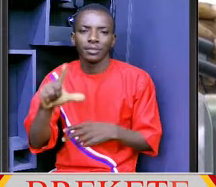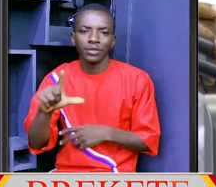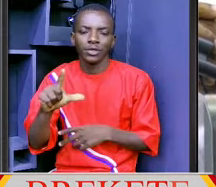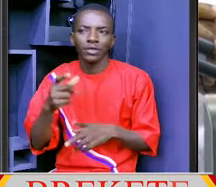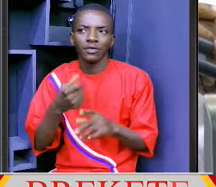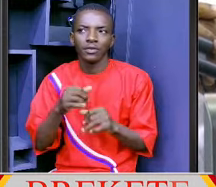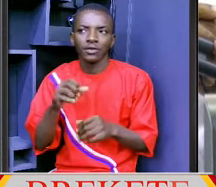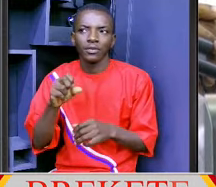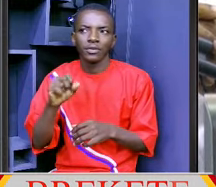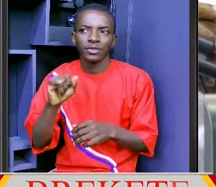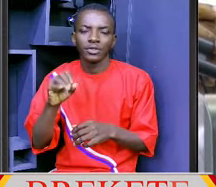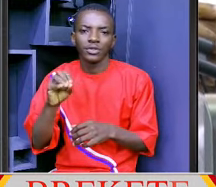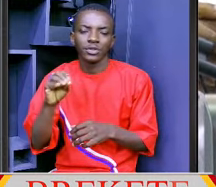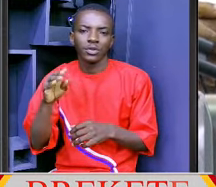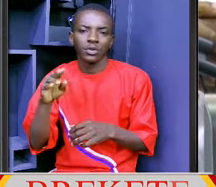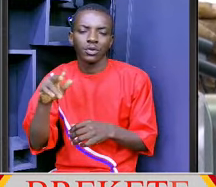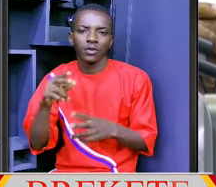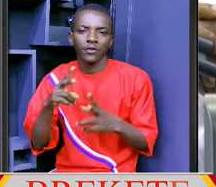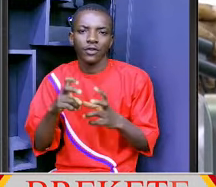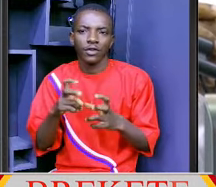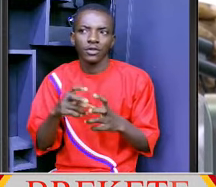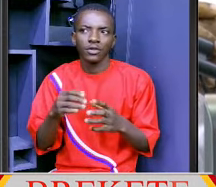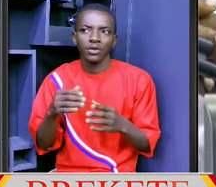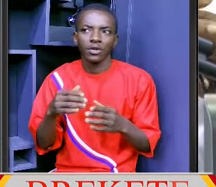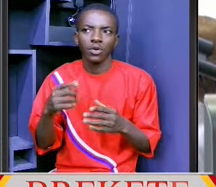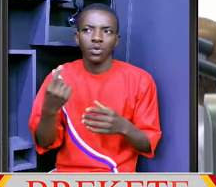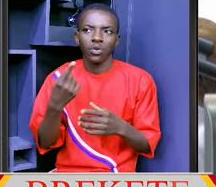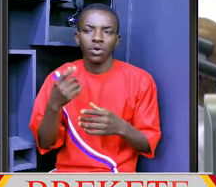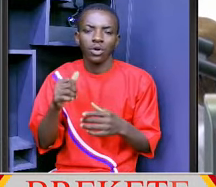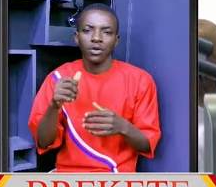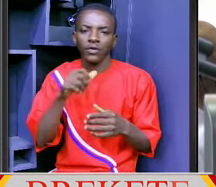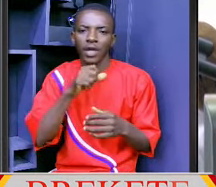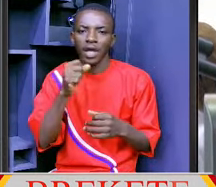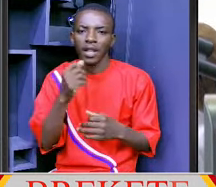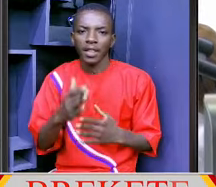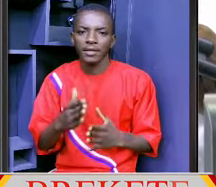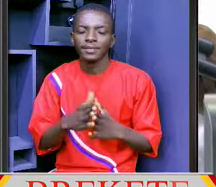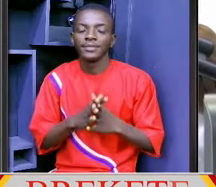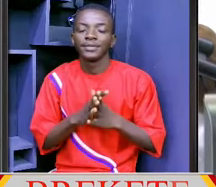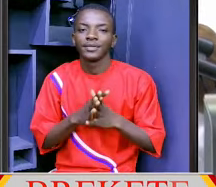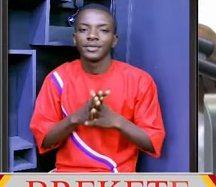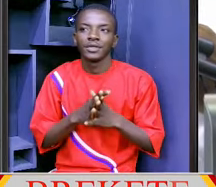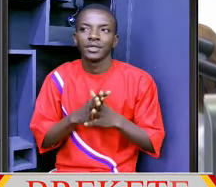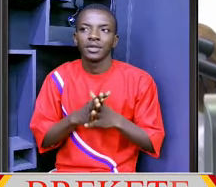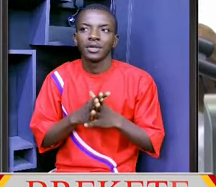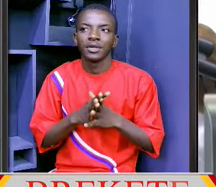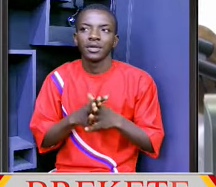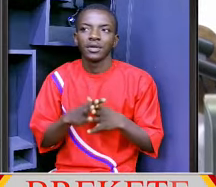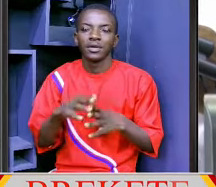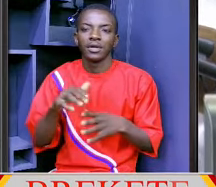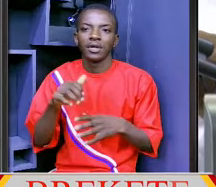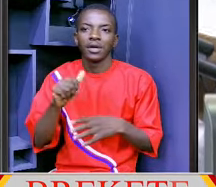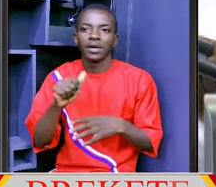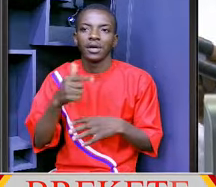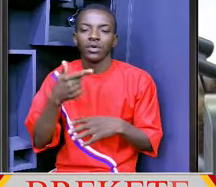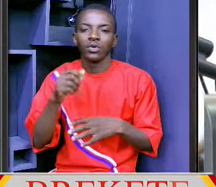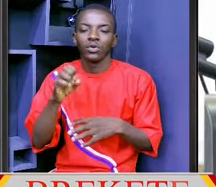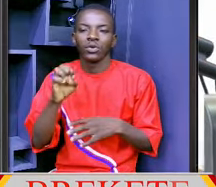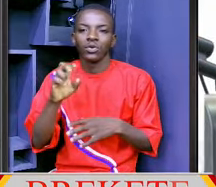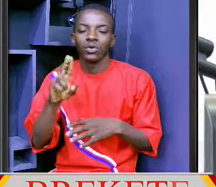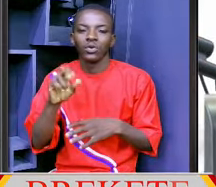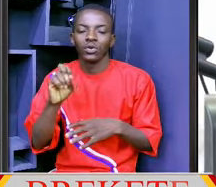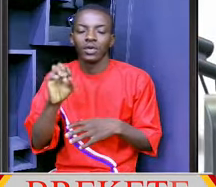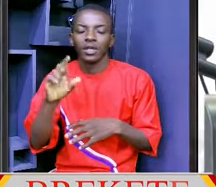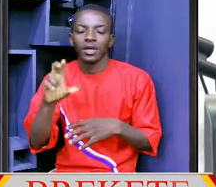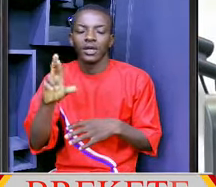from Isiokwa Aguleri. Mm. I'm one of Edda for Aguleri. Thank you, sir.